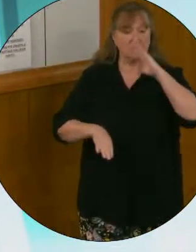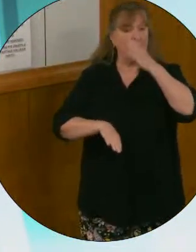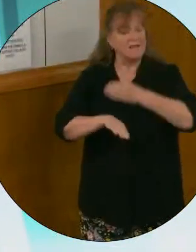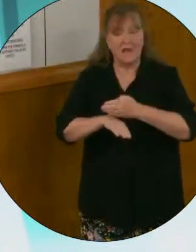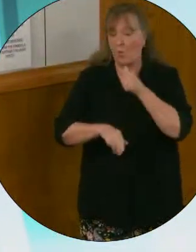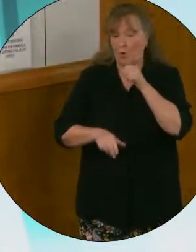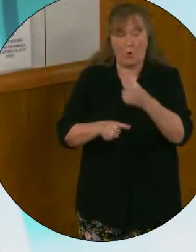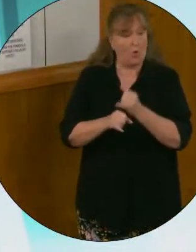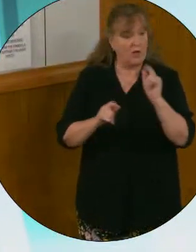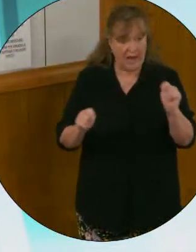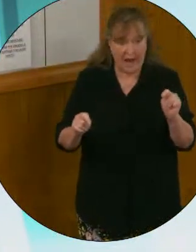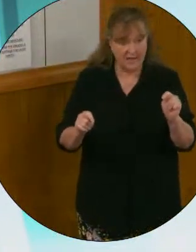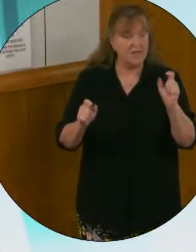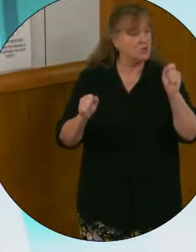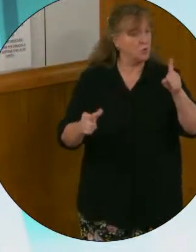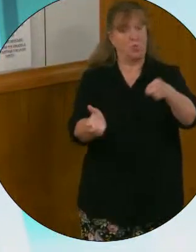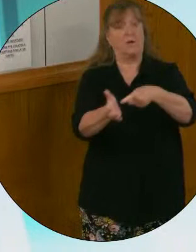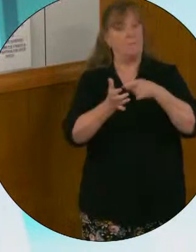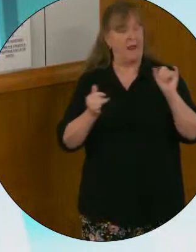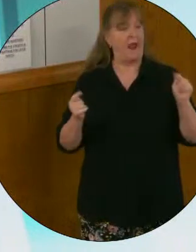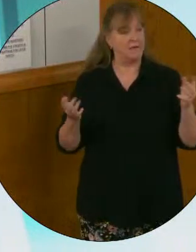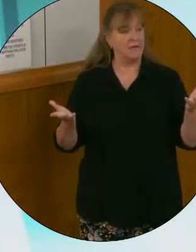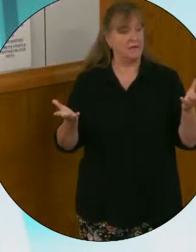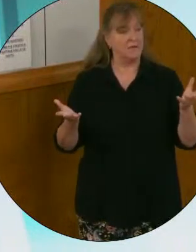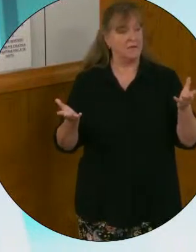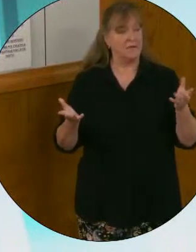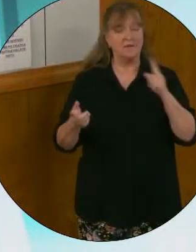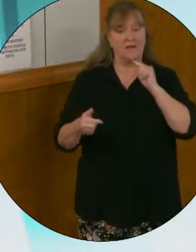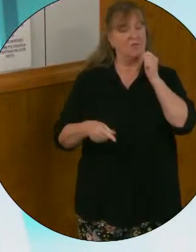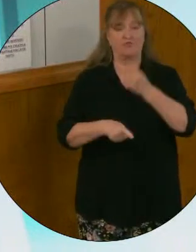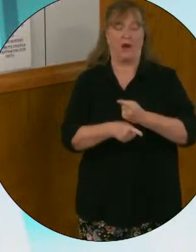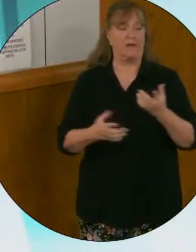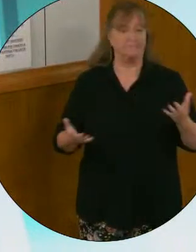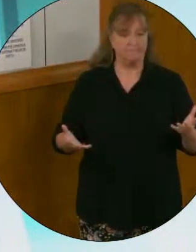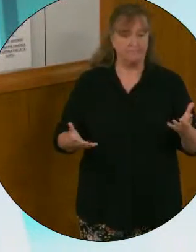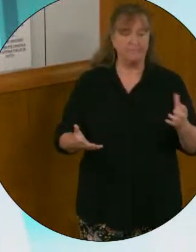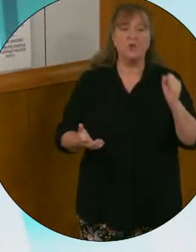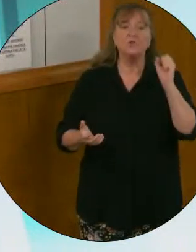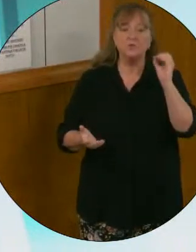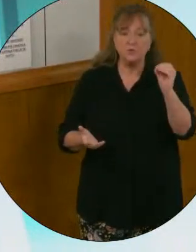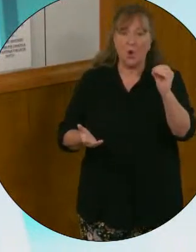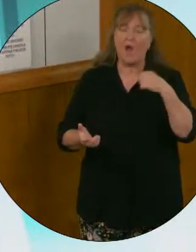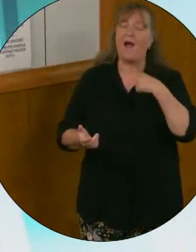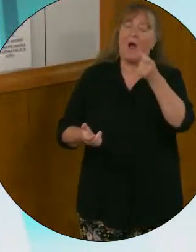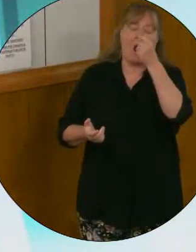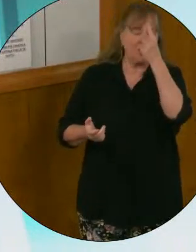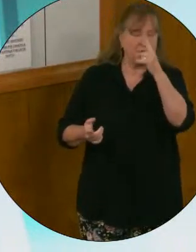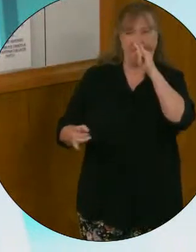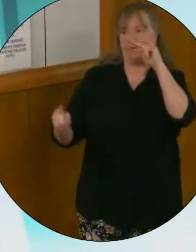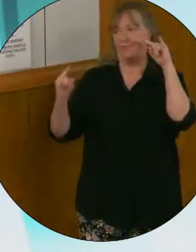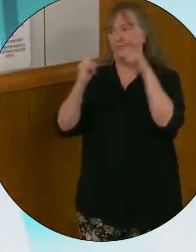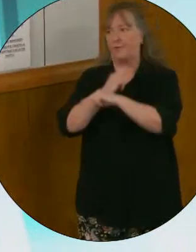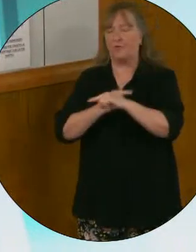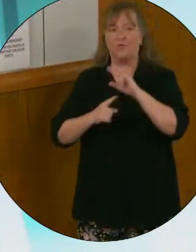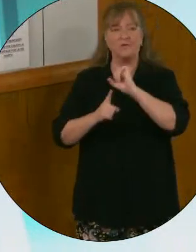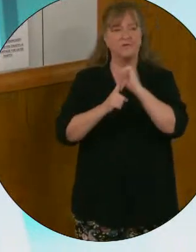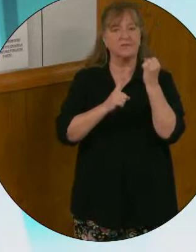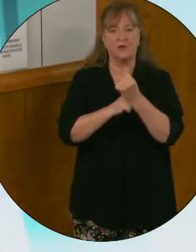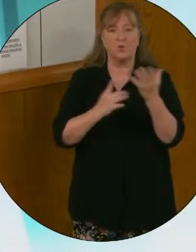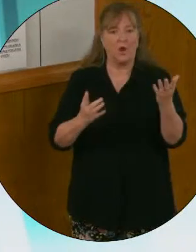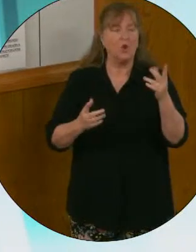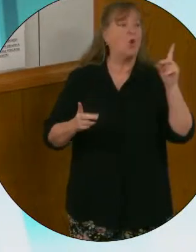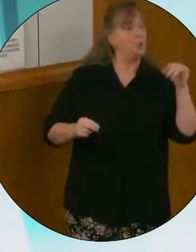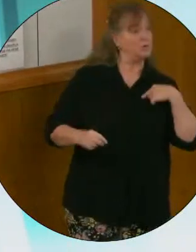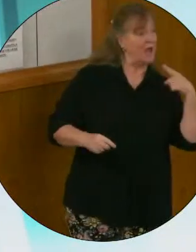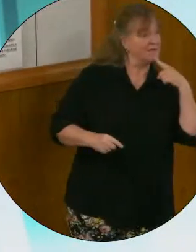We don't get it, but why do you demand it? That's kind of not right. So I understand the hypocritical situations that I be. Do